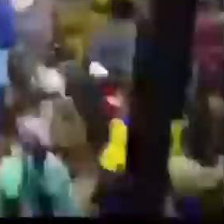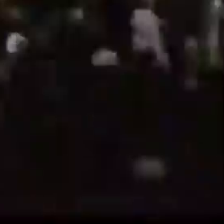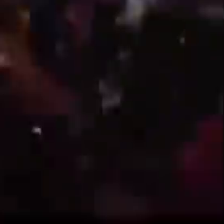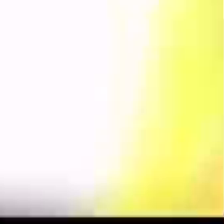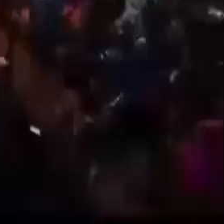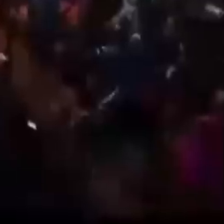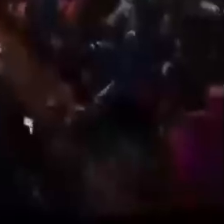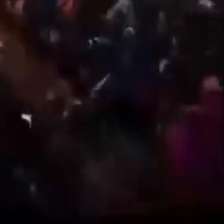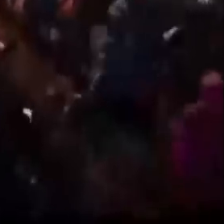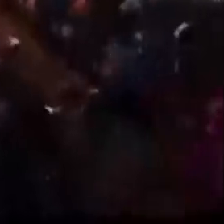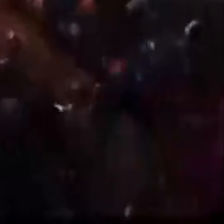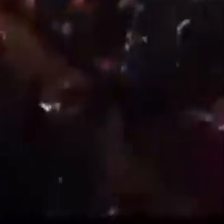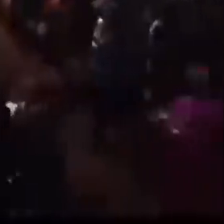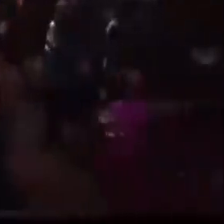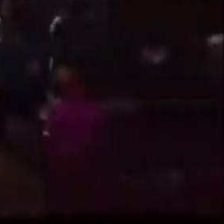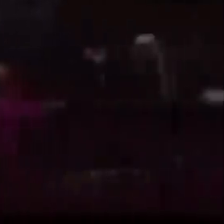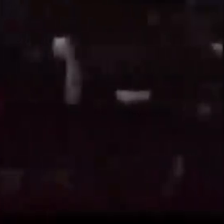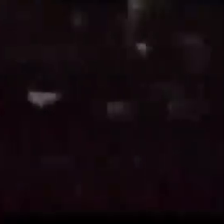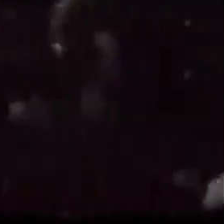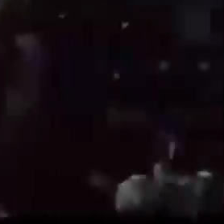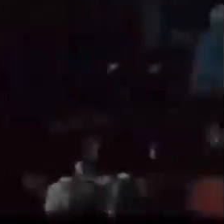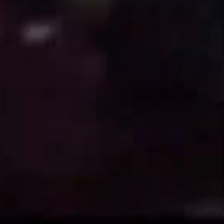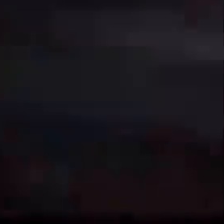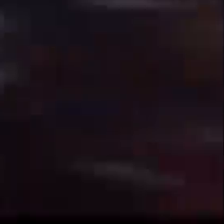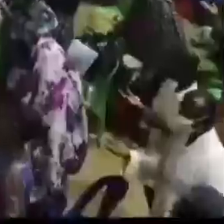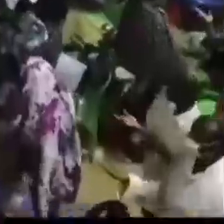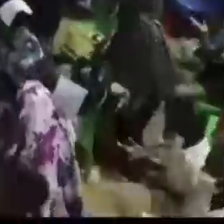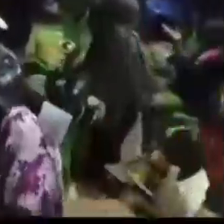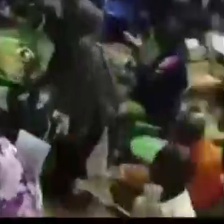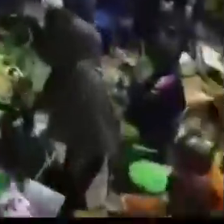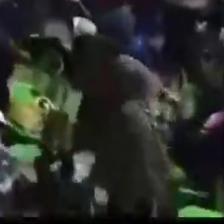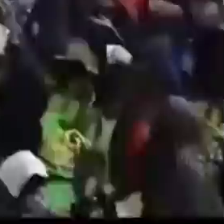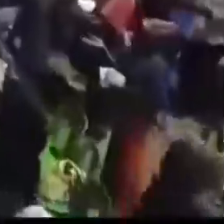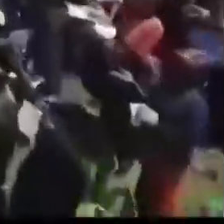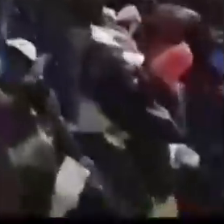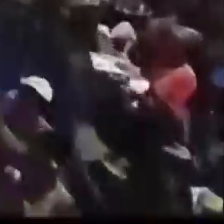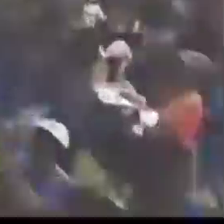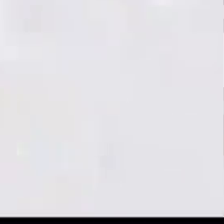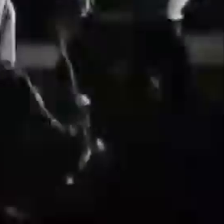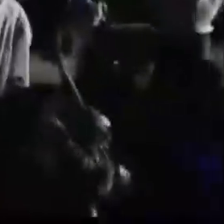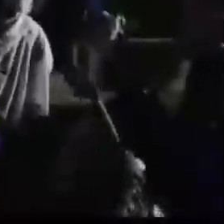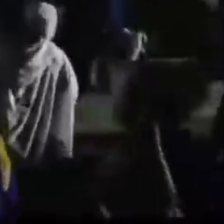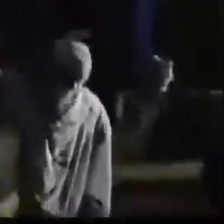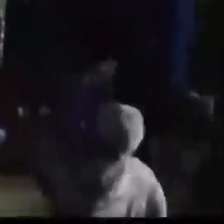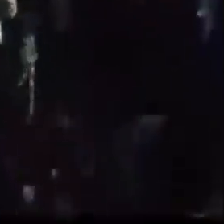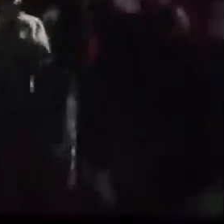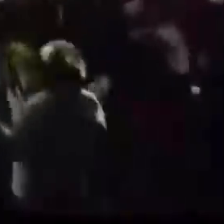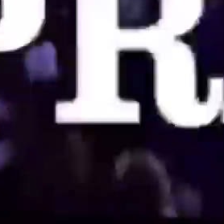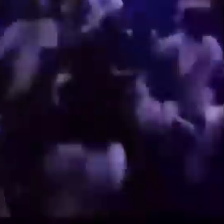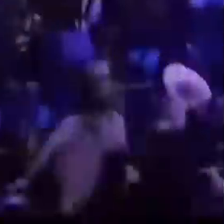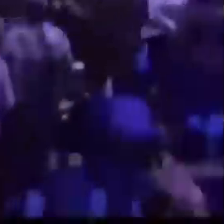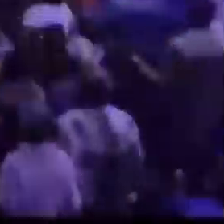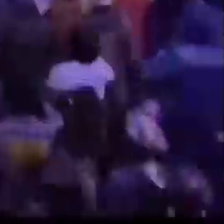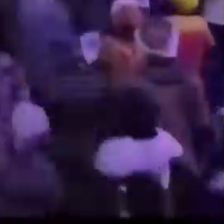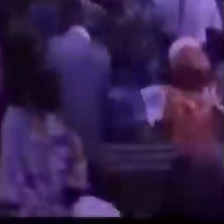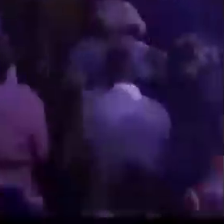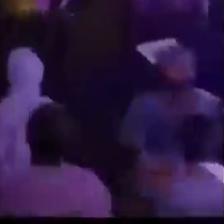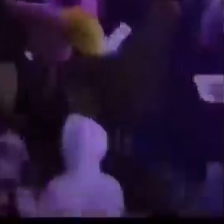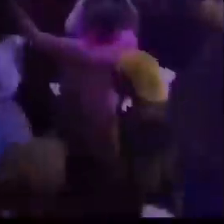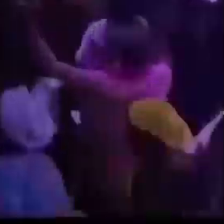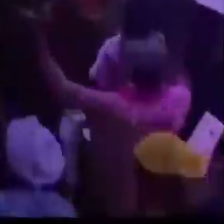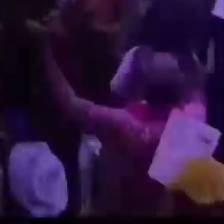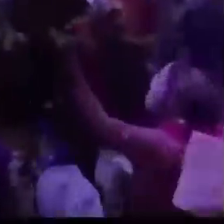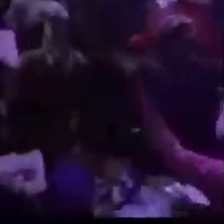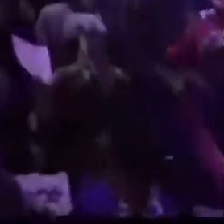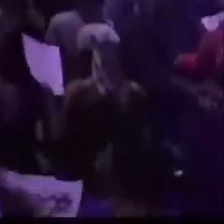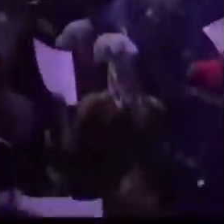Gbogbo ènìyàn ti yá. Ẹ̀tú yáyá jáde máa bọ̀ níbi ìsọjí ẹlẹ́gbẹ̀rẹ̀ lọ́jọ́ mẹ́ta tó ń wáyé. Nínú oṣù táwa yìí gẹ́gẹ́ ló fún wa pé July